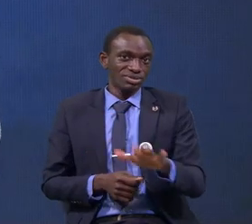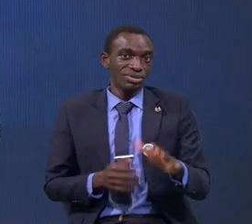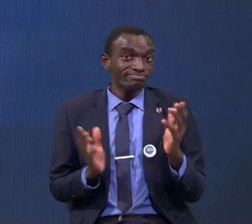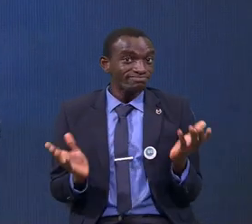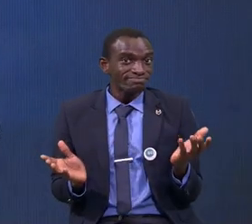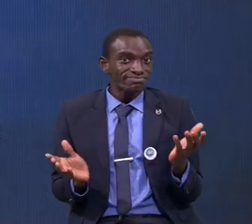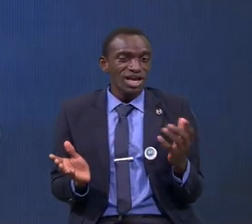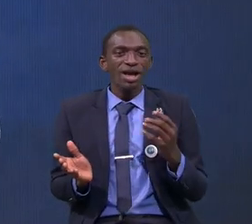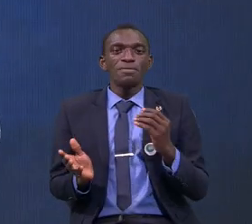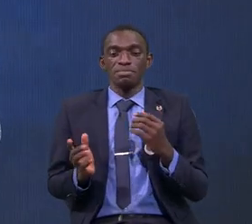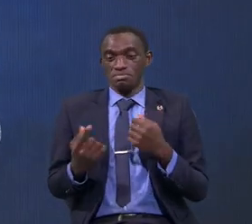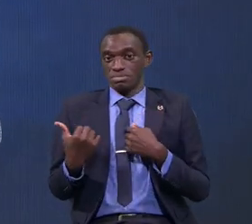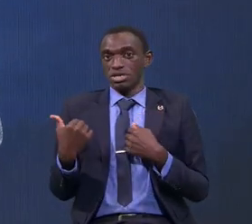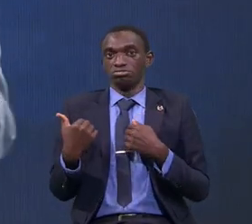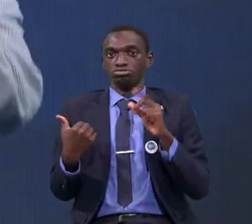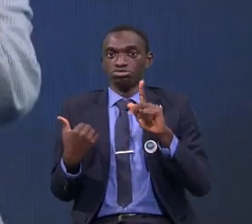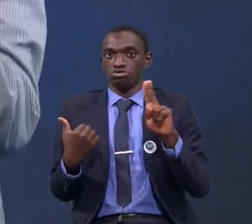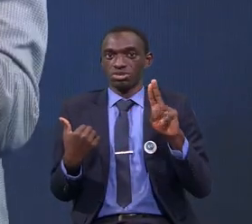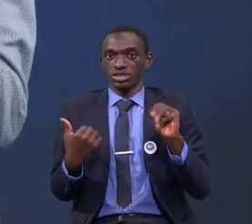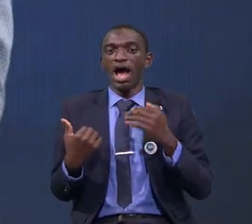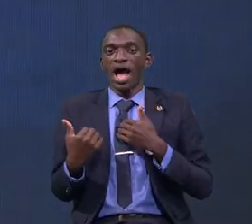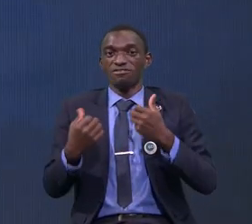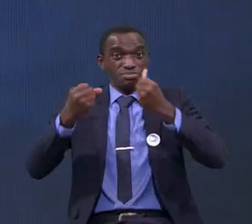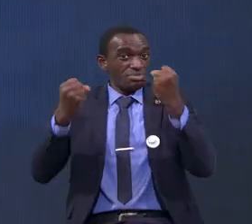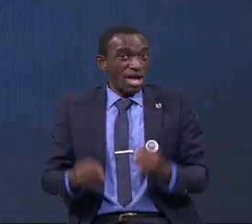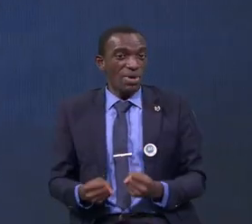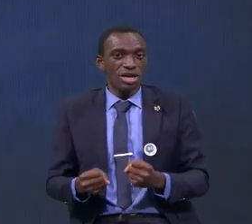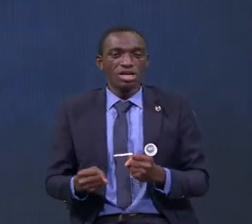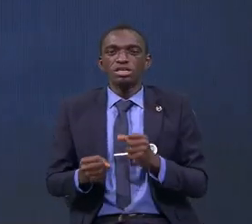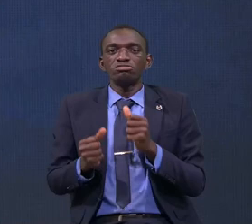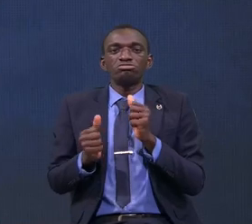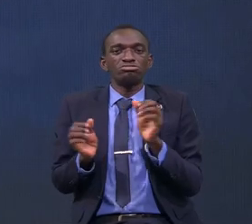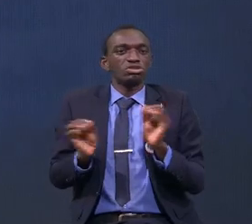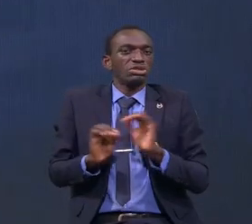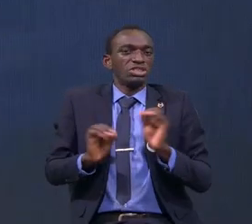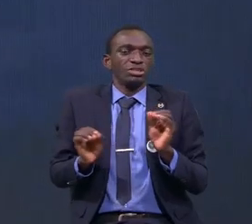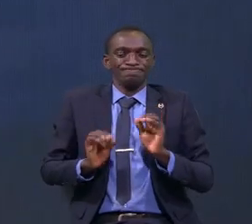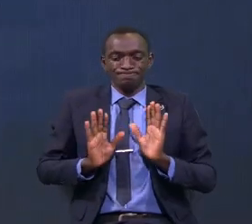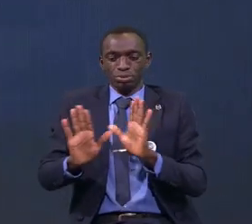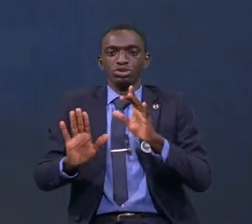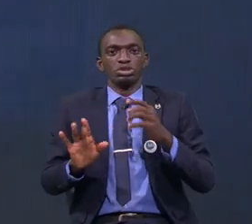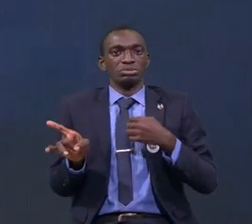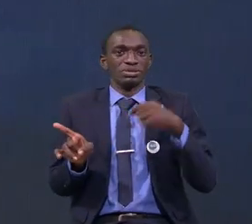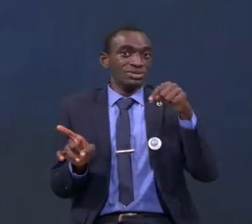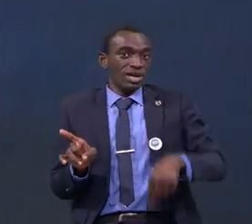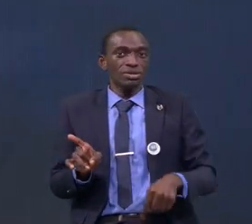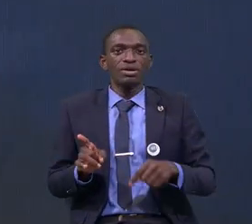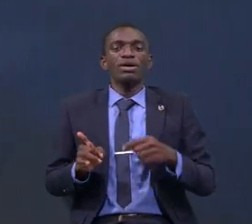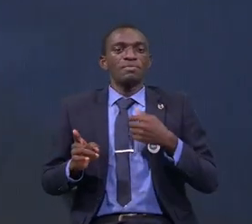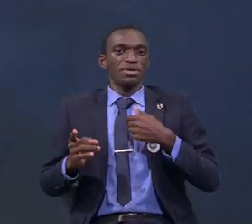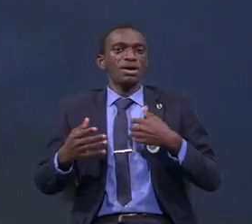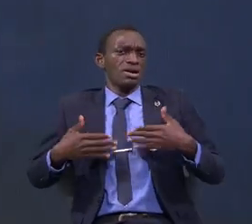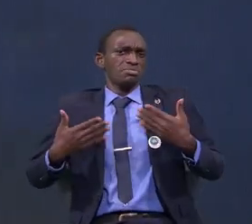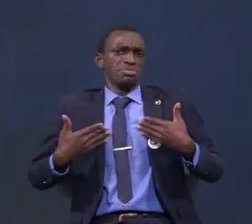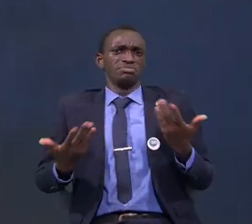I have power. Nothing pushes me down. I'm happy. I'm